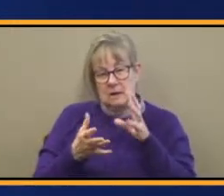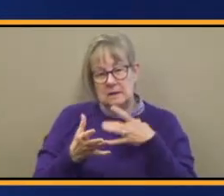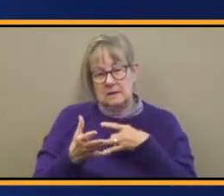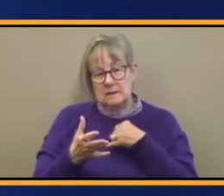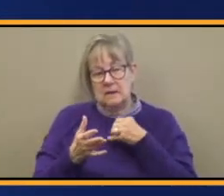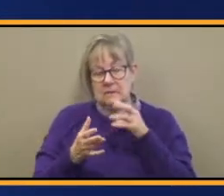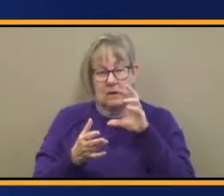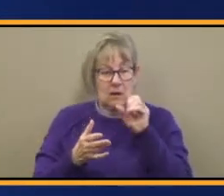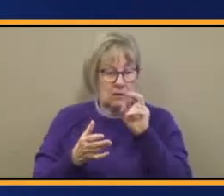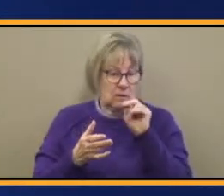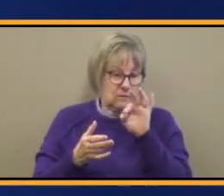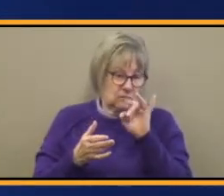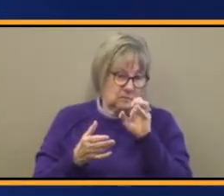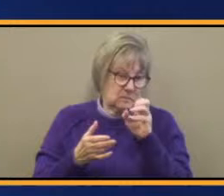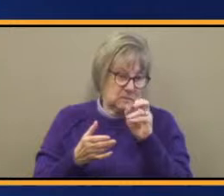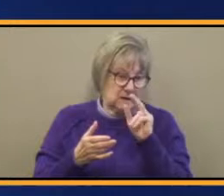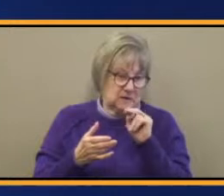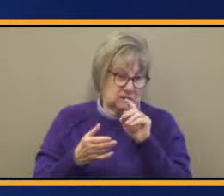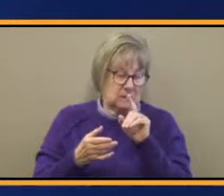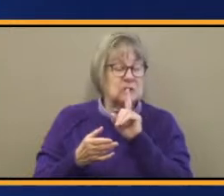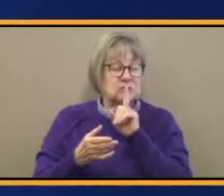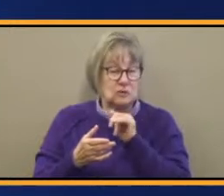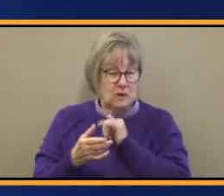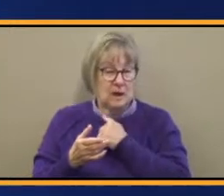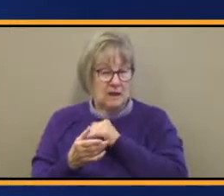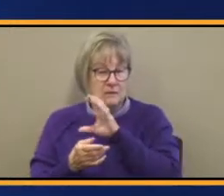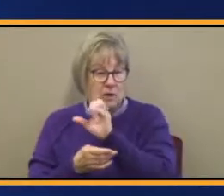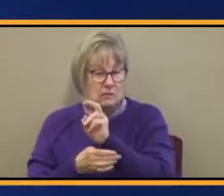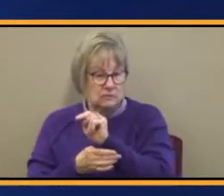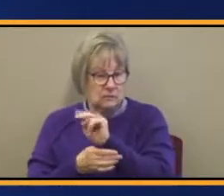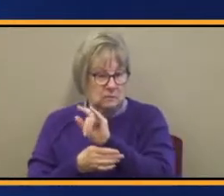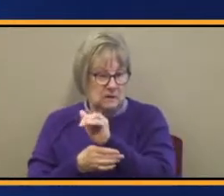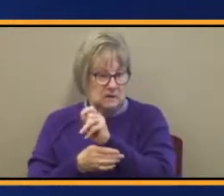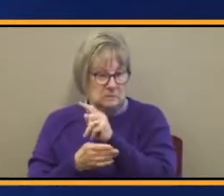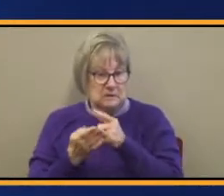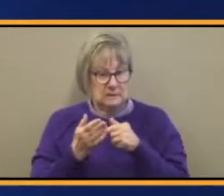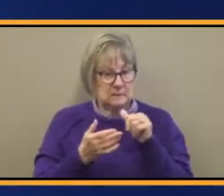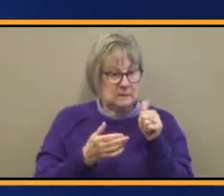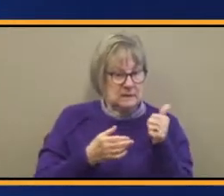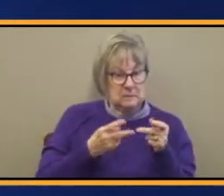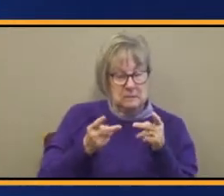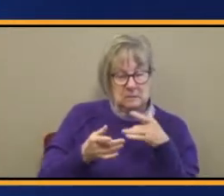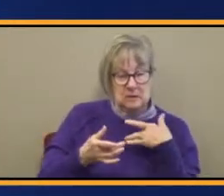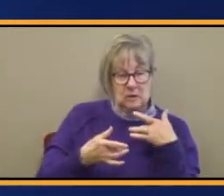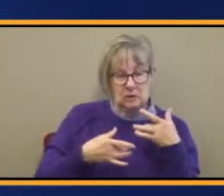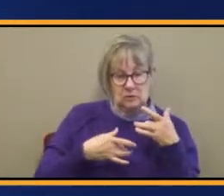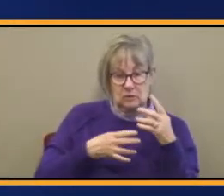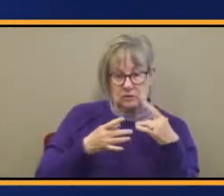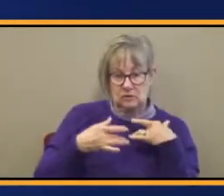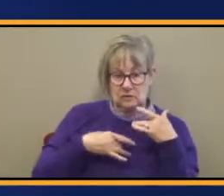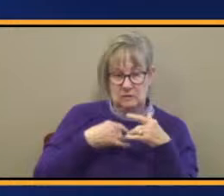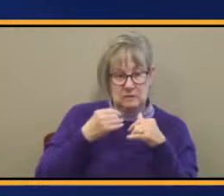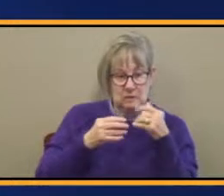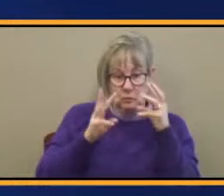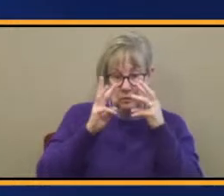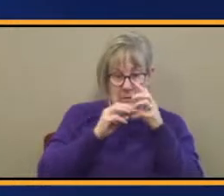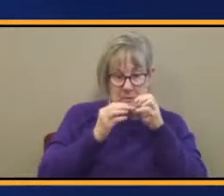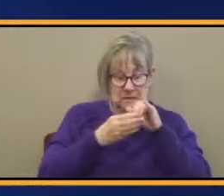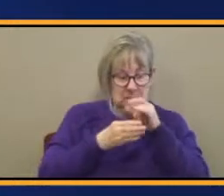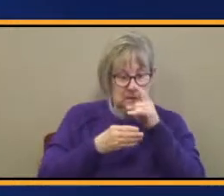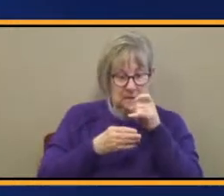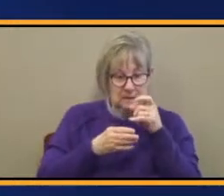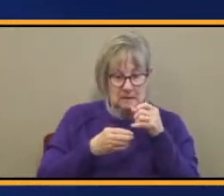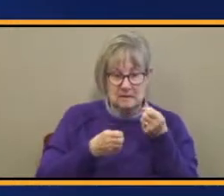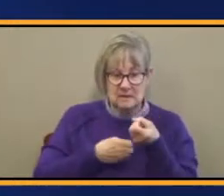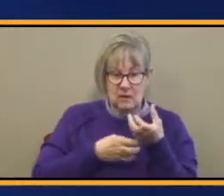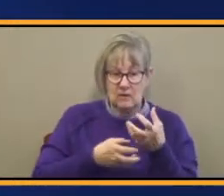that, but somebody else might be really worried about that. So it's causing some duress or something, and that's where I worry